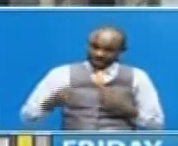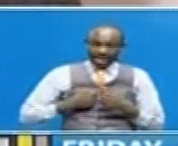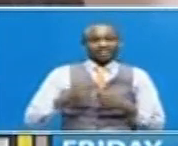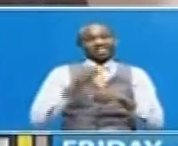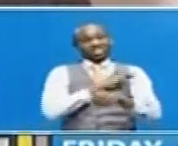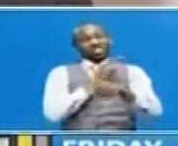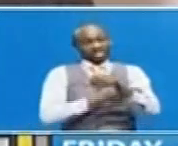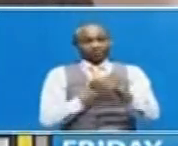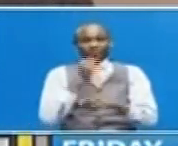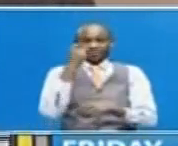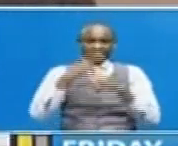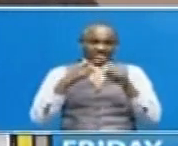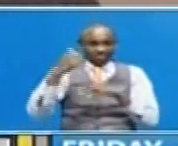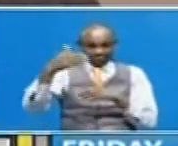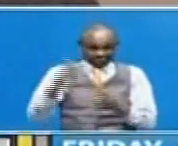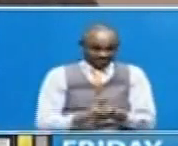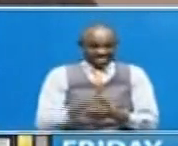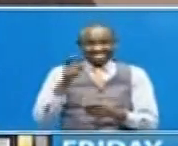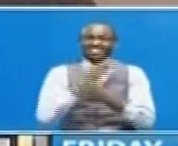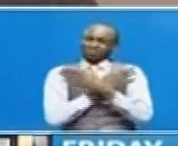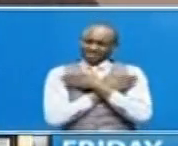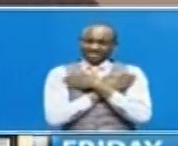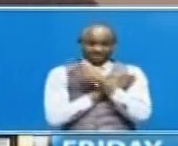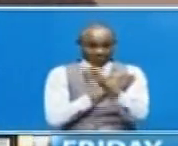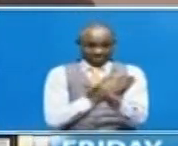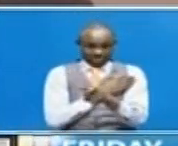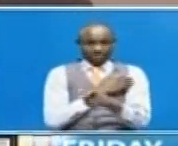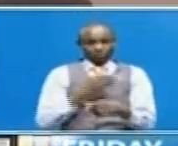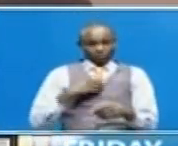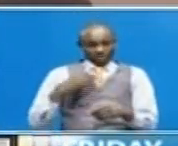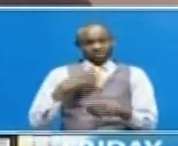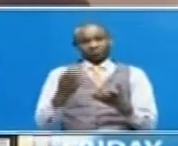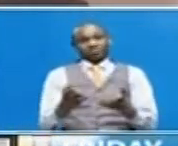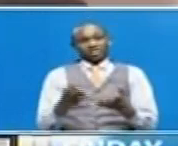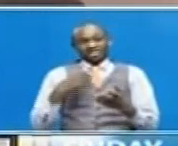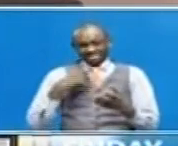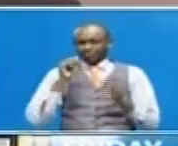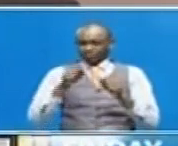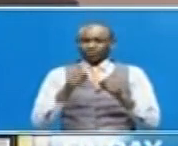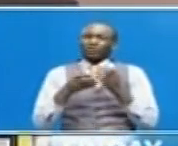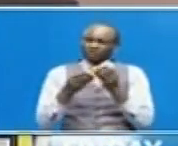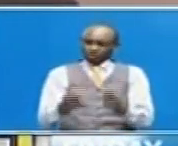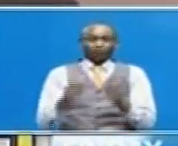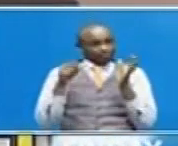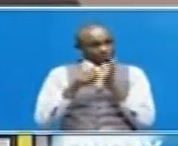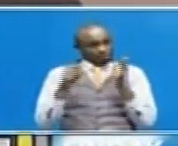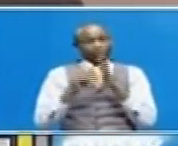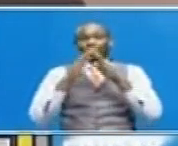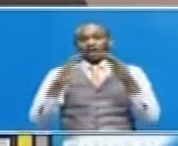5 years. IFC's partnership with Citic responds to a critical need for housing